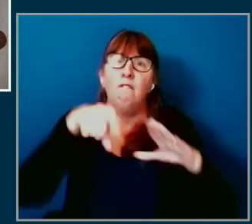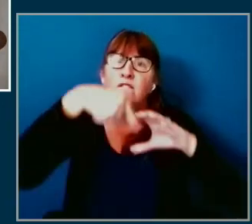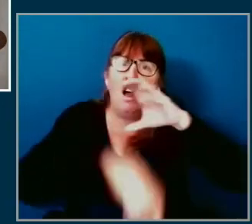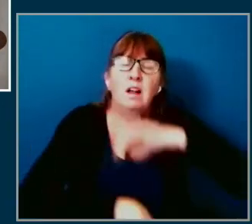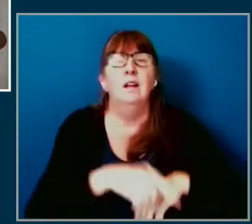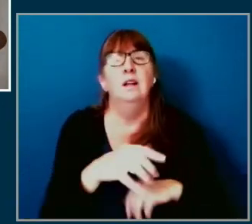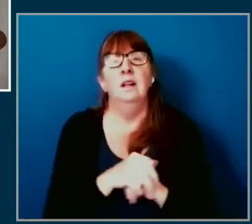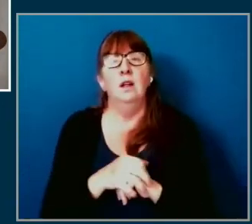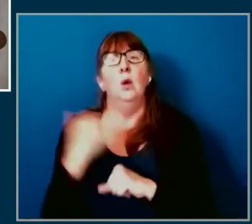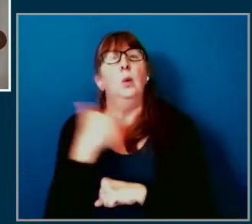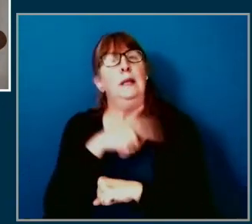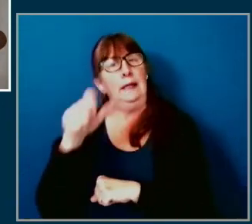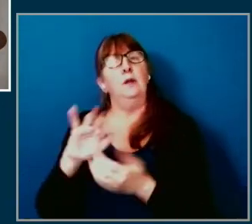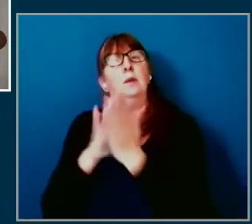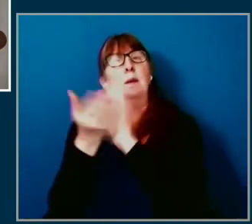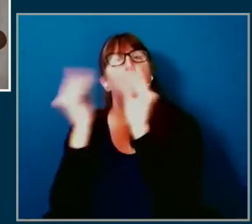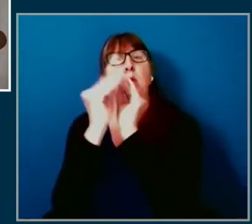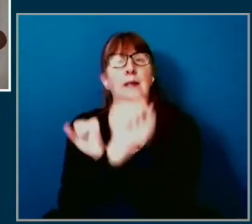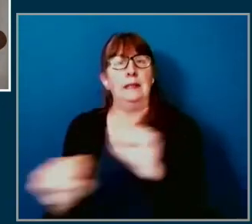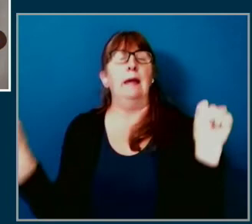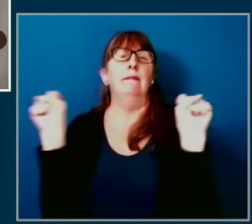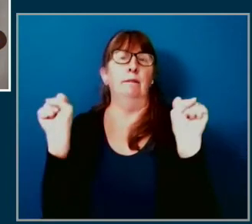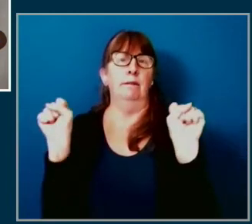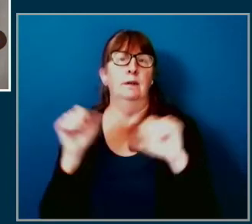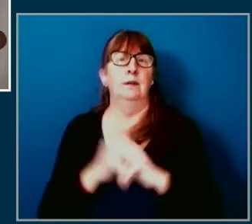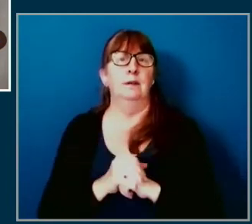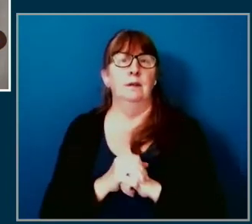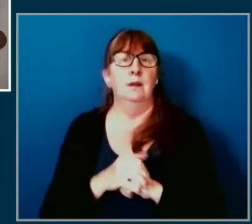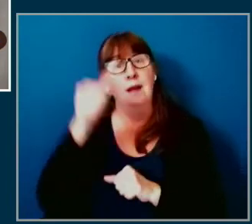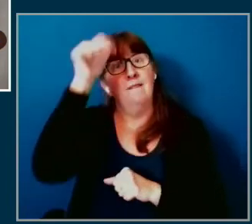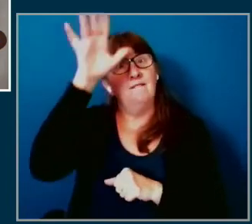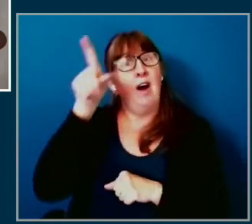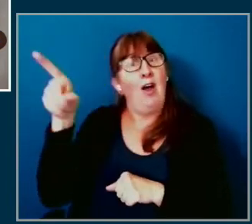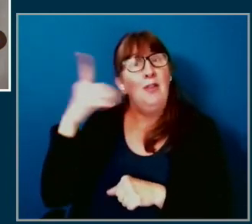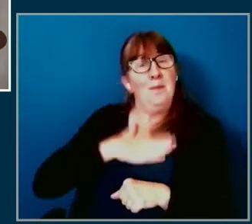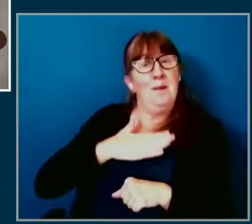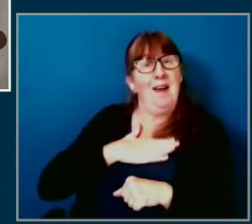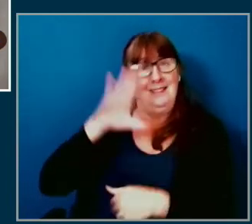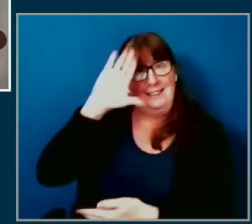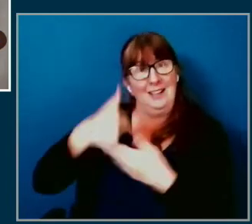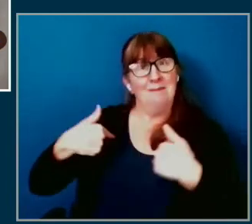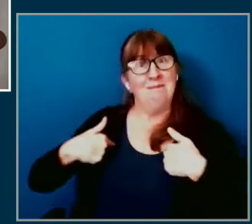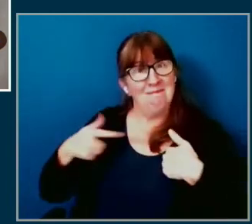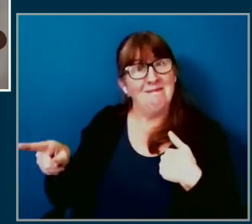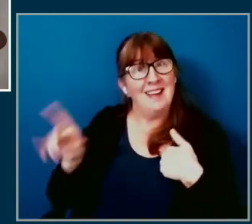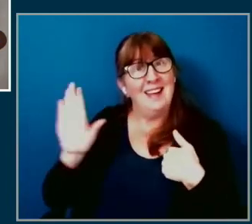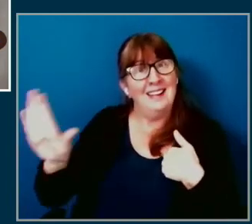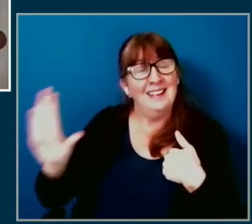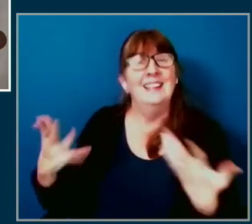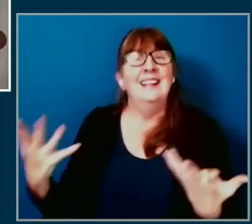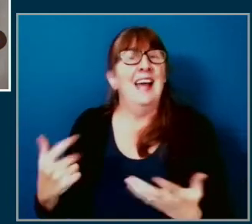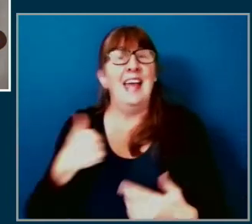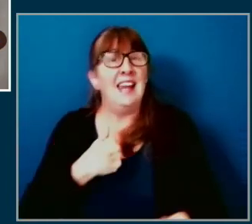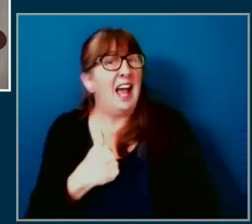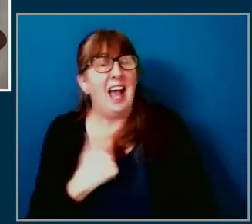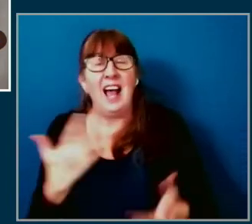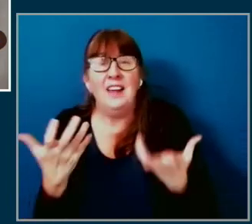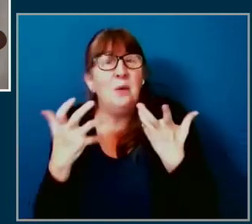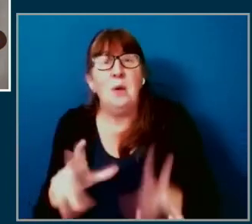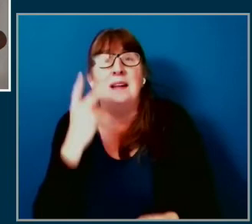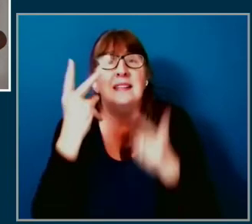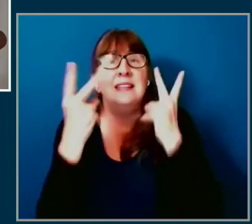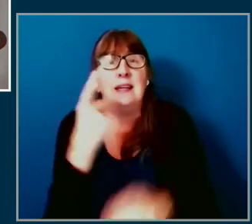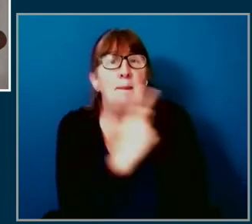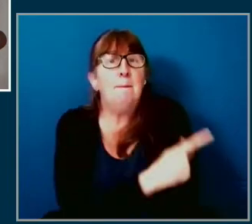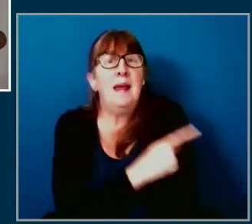resilient. I am my father's son, and I am out of patience with insurance companies that just charge people more when they're doing